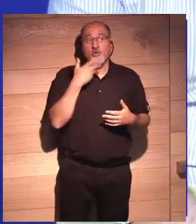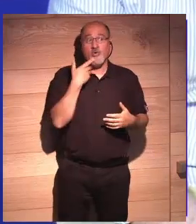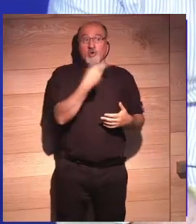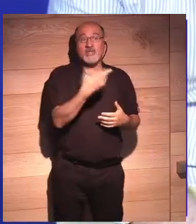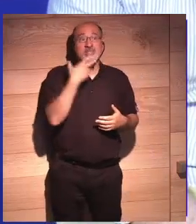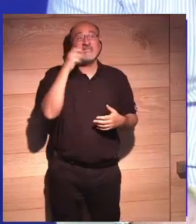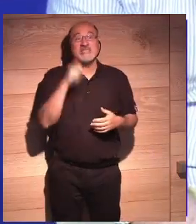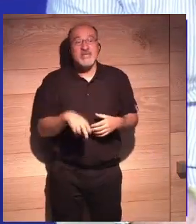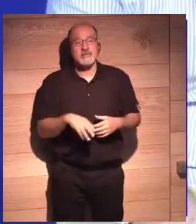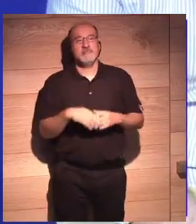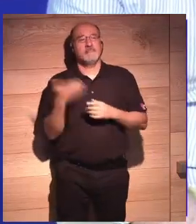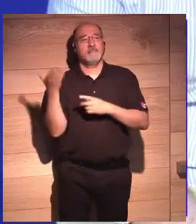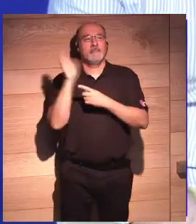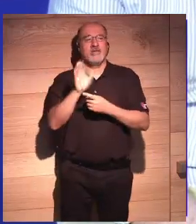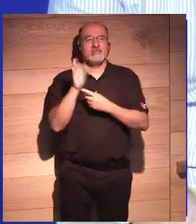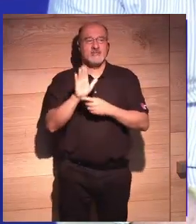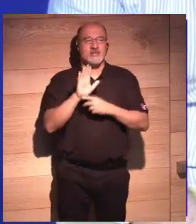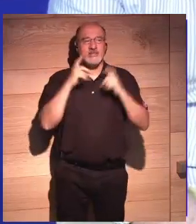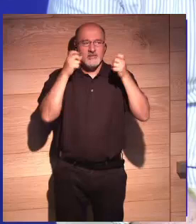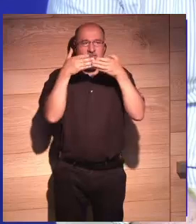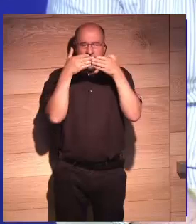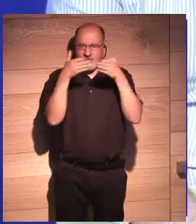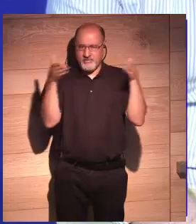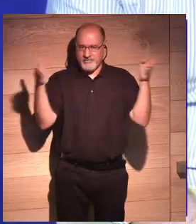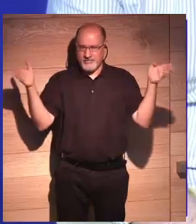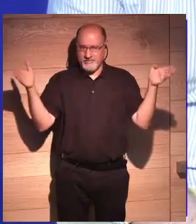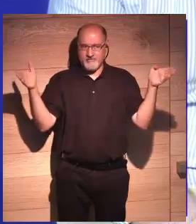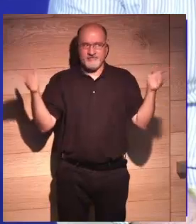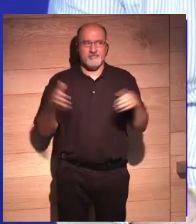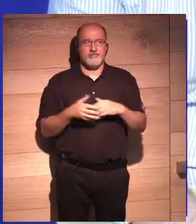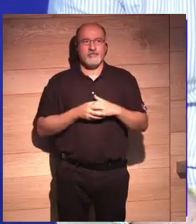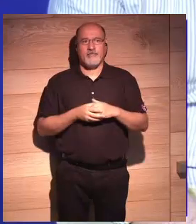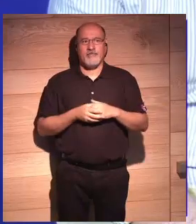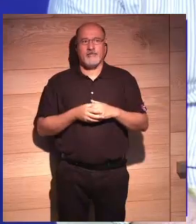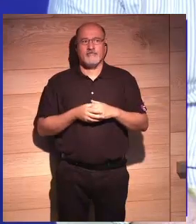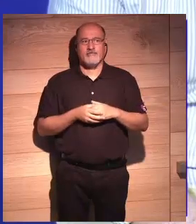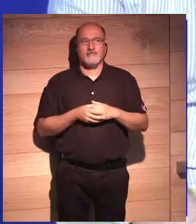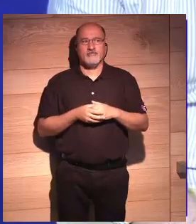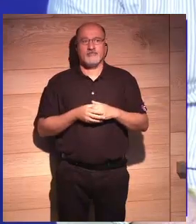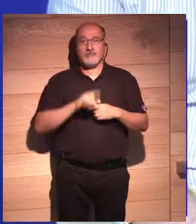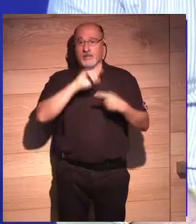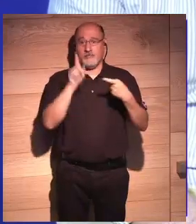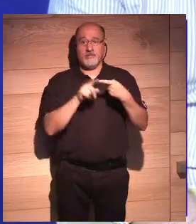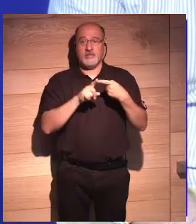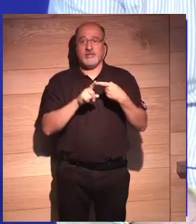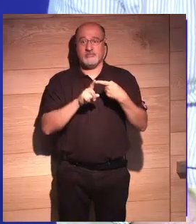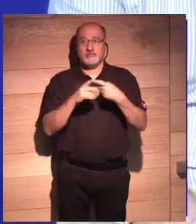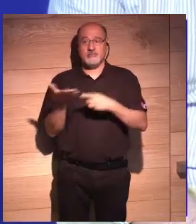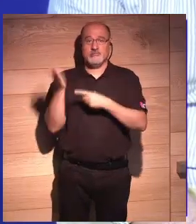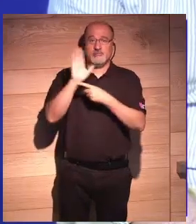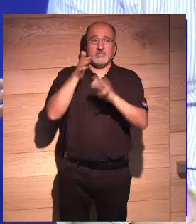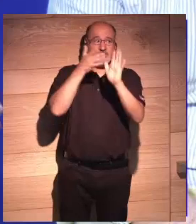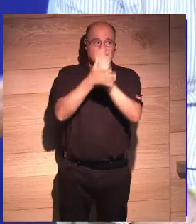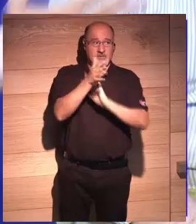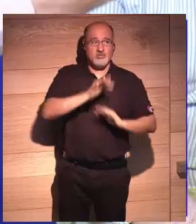for you to know who they are, we will get started. I'll try to open it up to the public, to the audience, sorry. But in order to have a